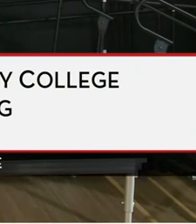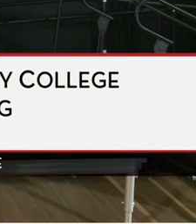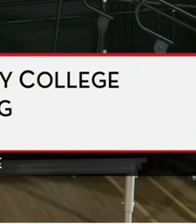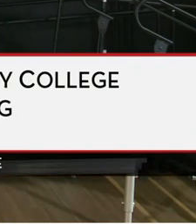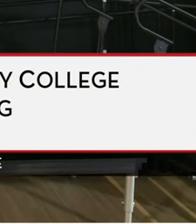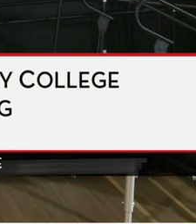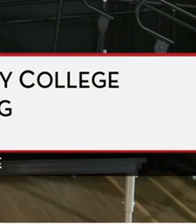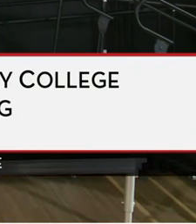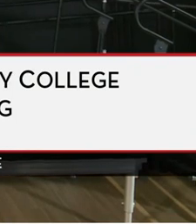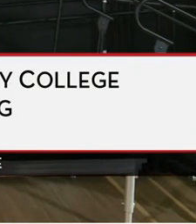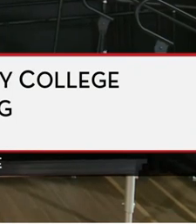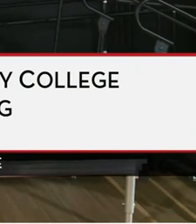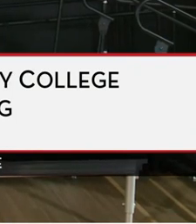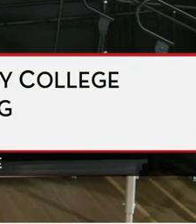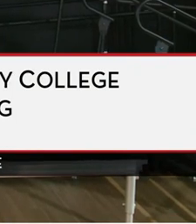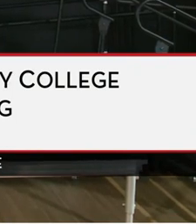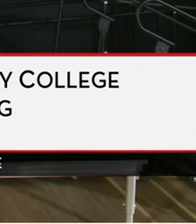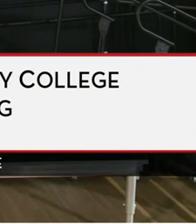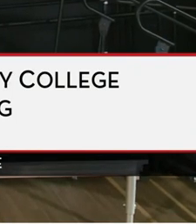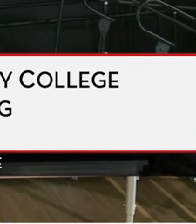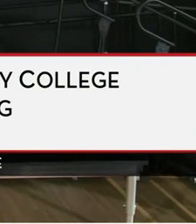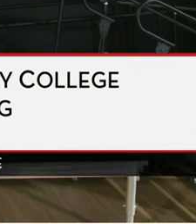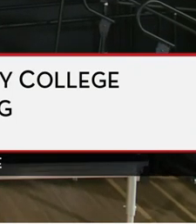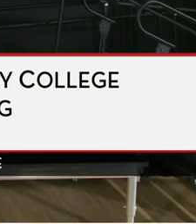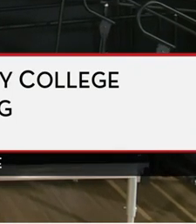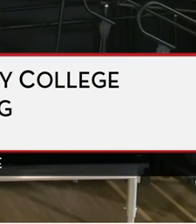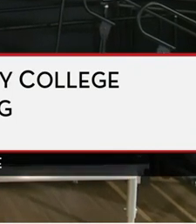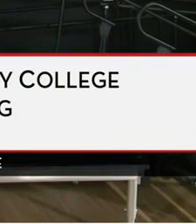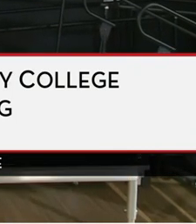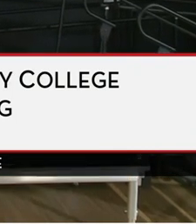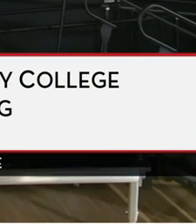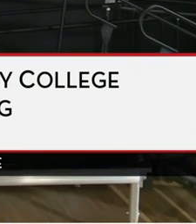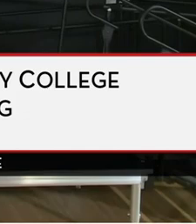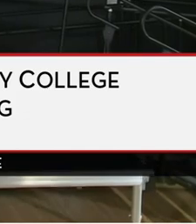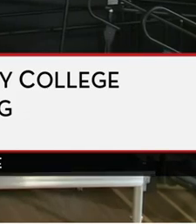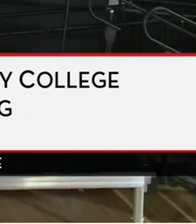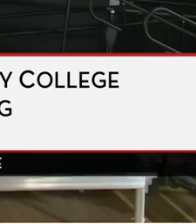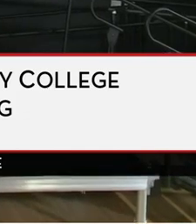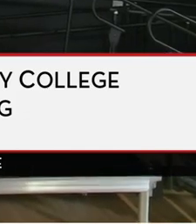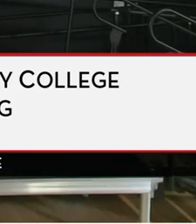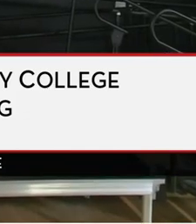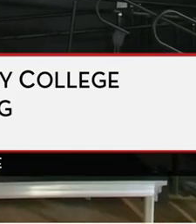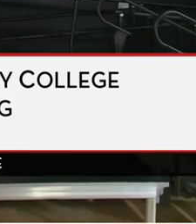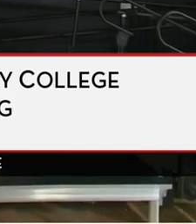Good morning and welcome. I am Dr. Vanessa Anderson, founding principal of Bard High School Early College, D.C.